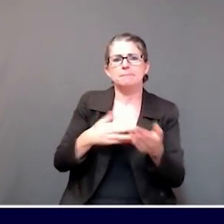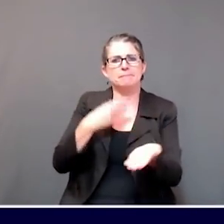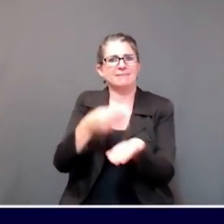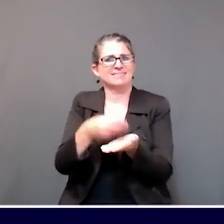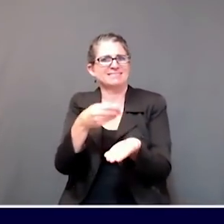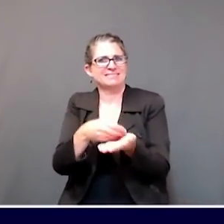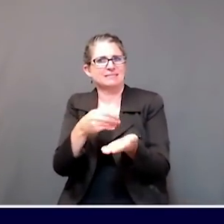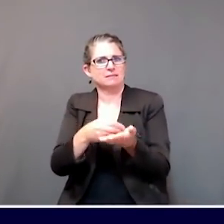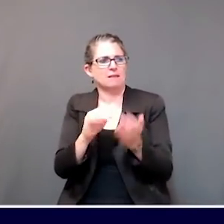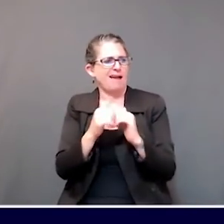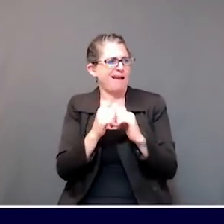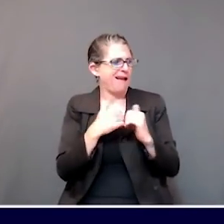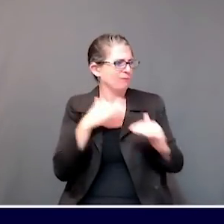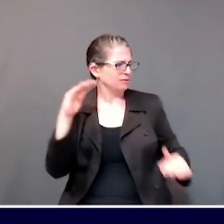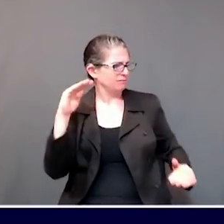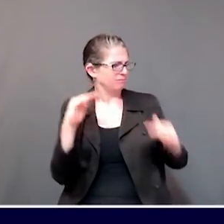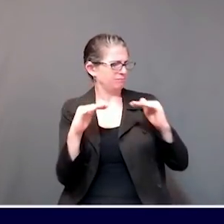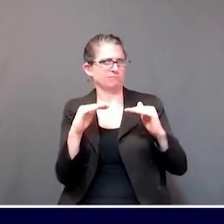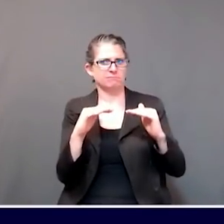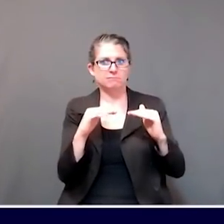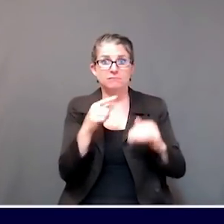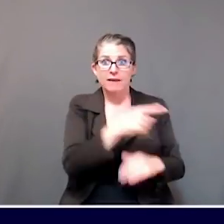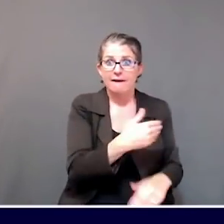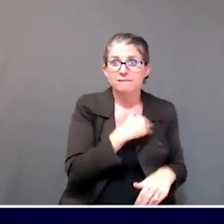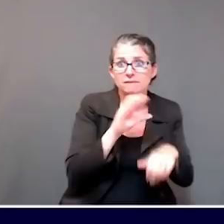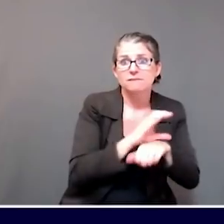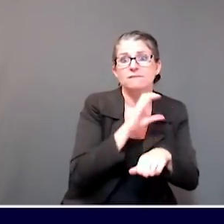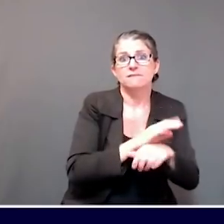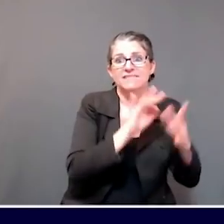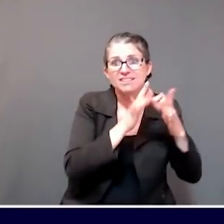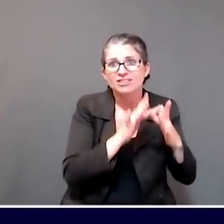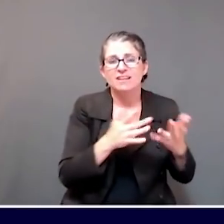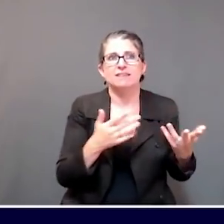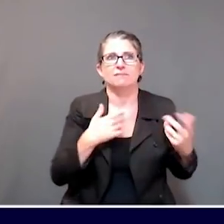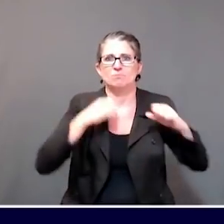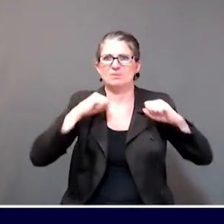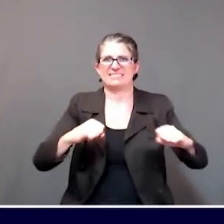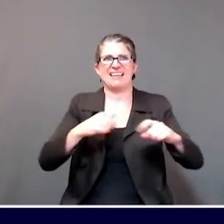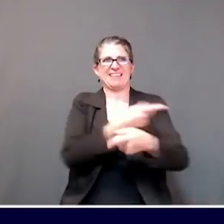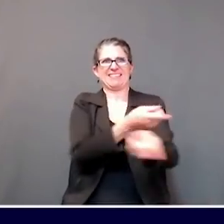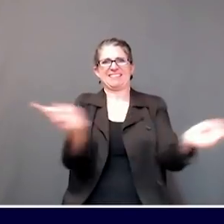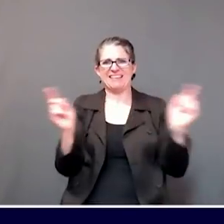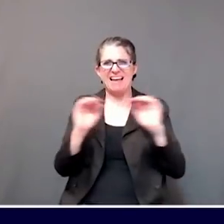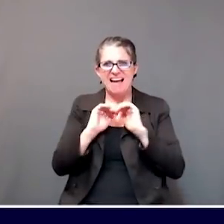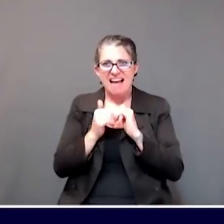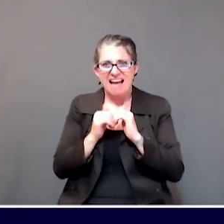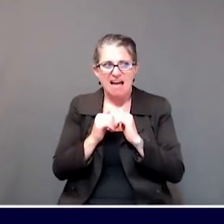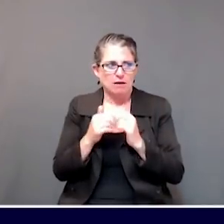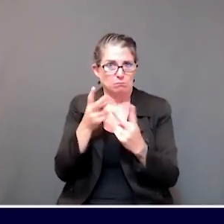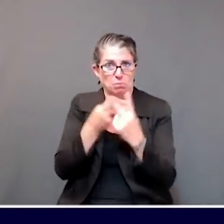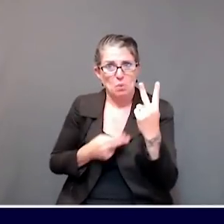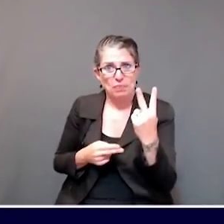of teachers, faculty, and students and visitors to the schools. Thank you.